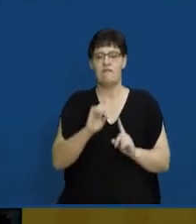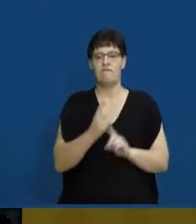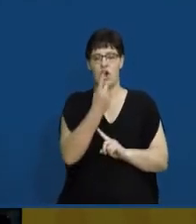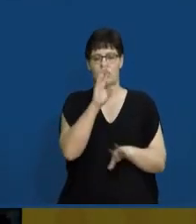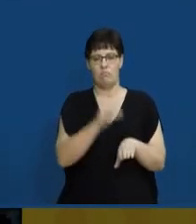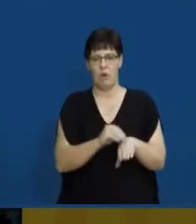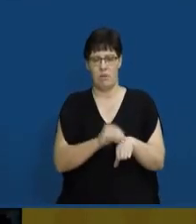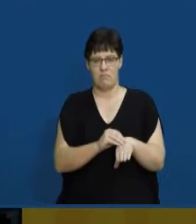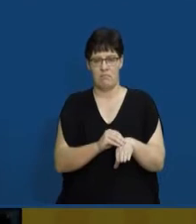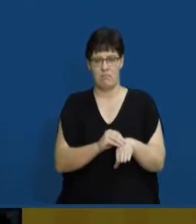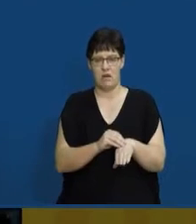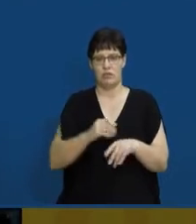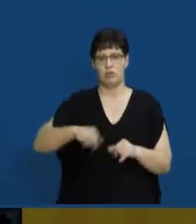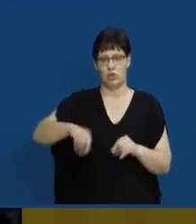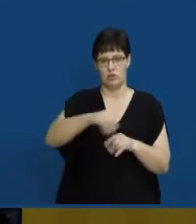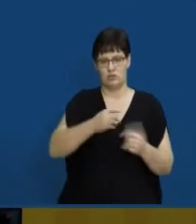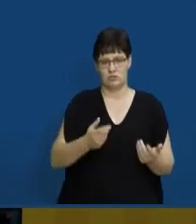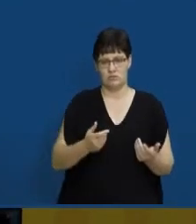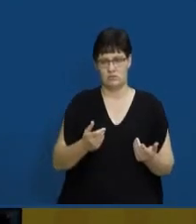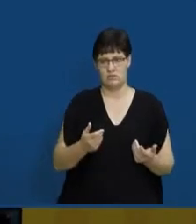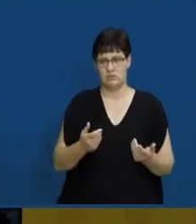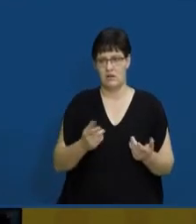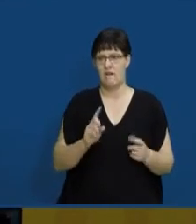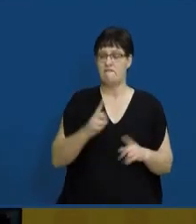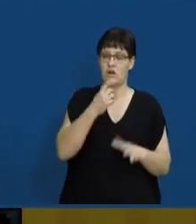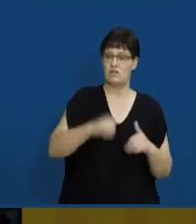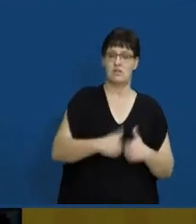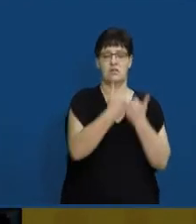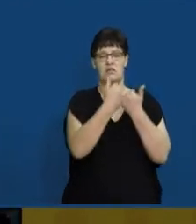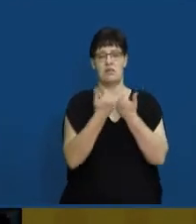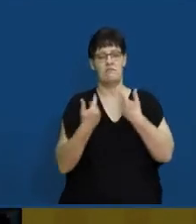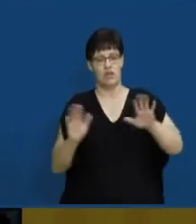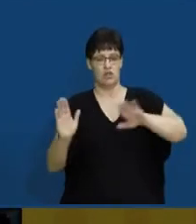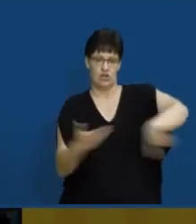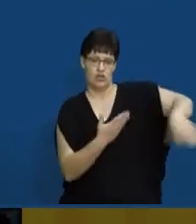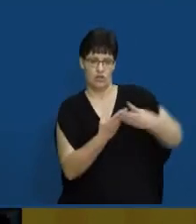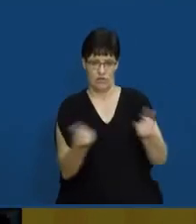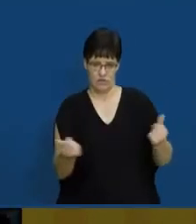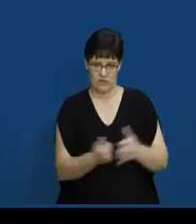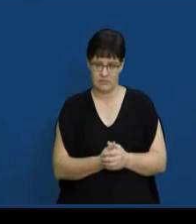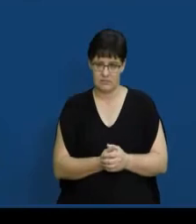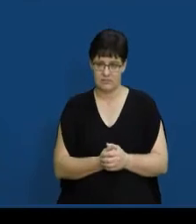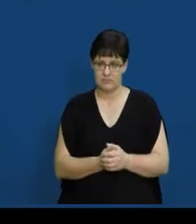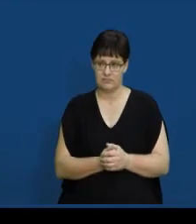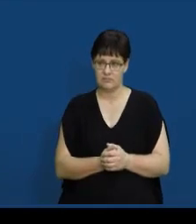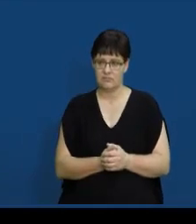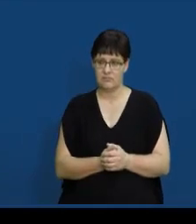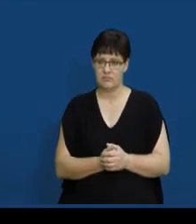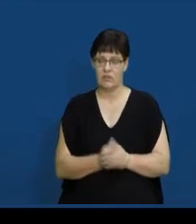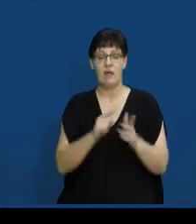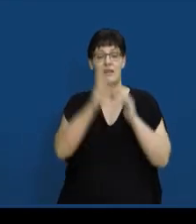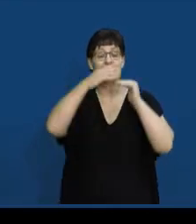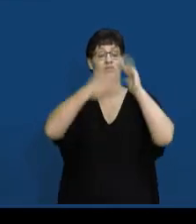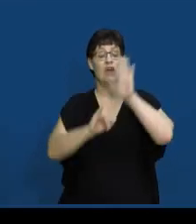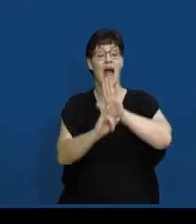problem is solved. Rather, let's say, the first challenge is over. Okay, now, once you've identified your